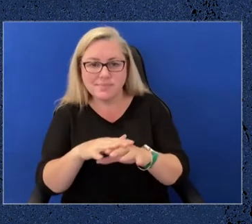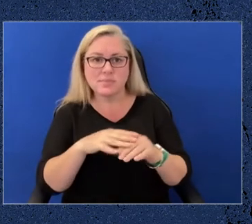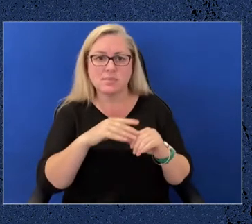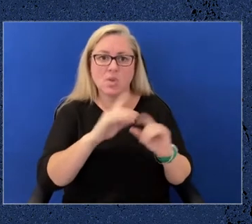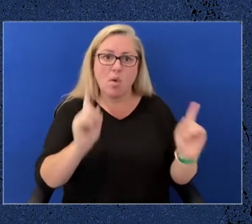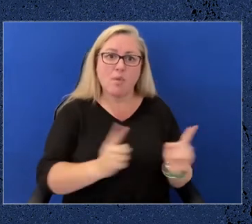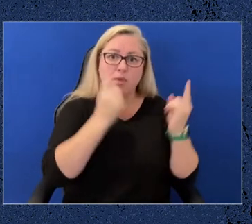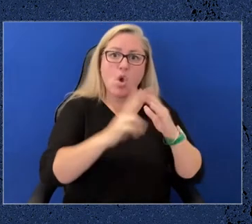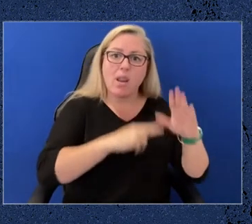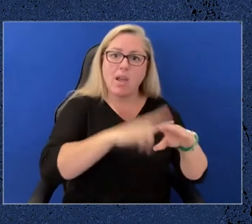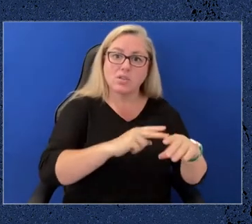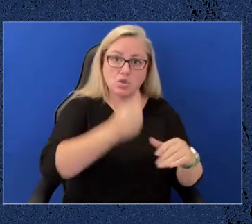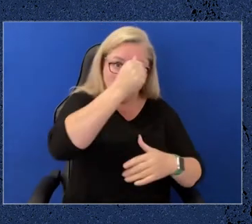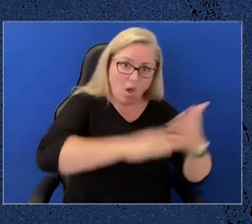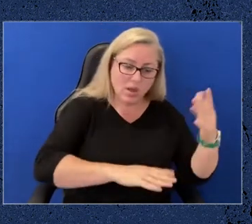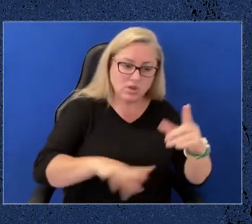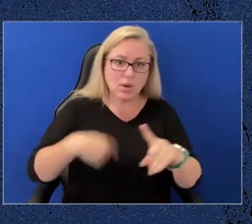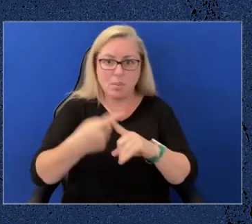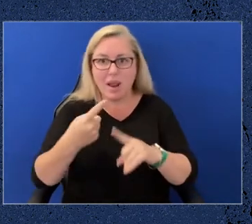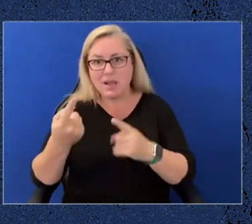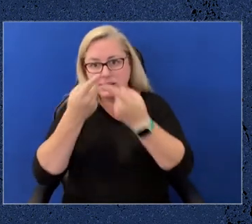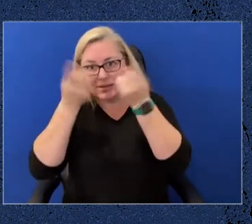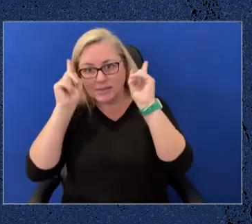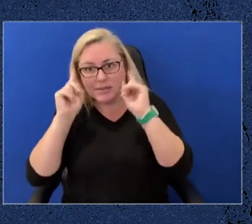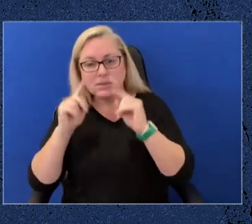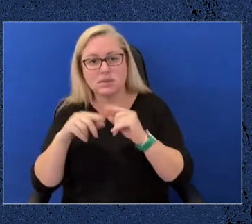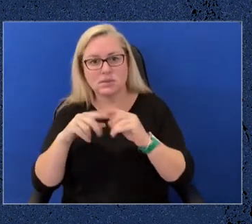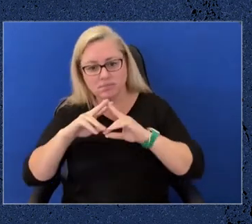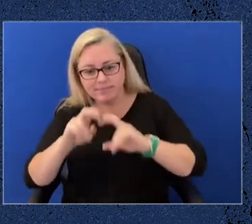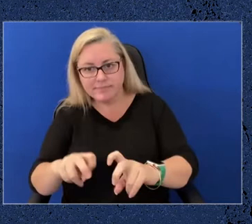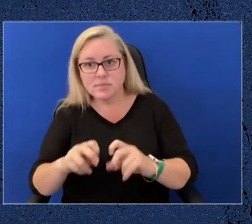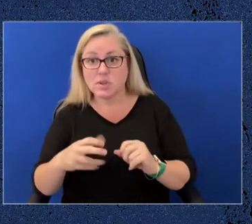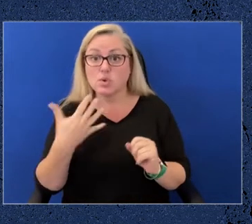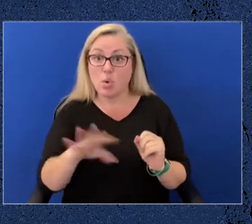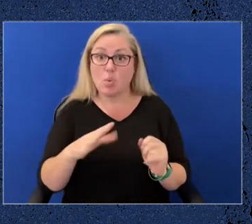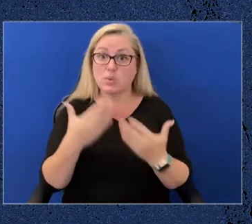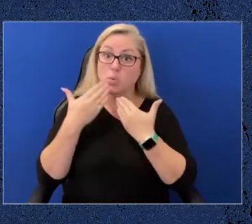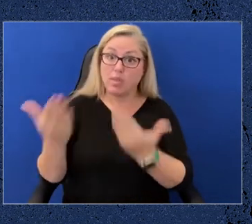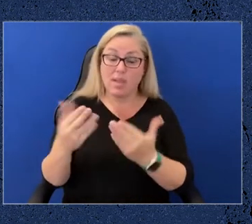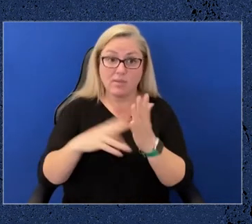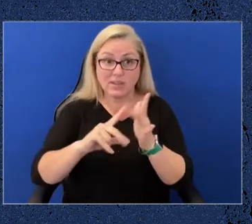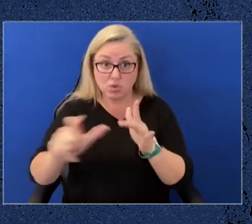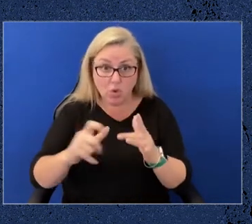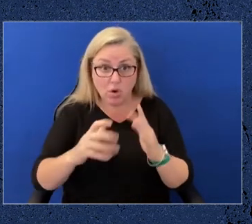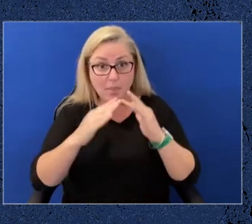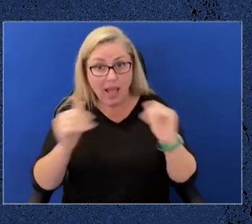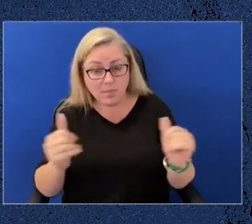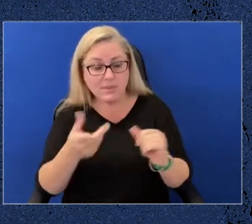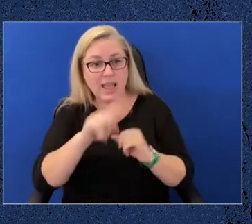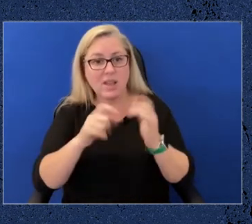I want to thank you to our speakers, the Victorian Parliament and the Royal Society